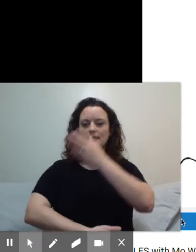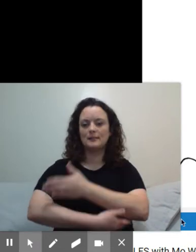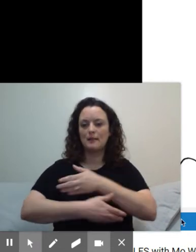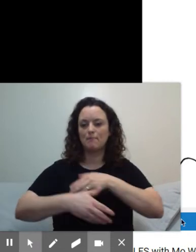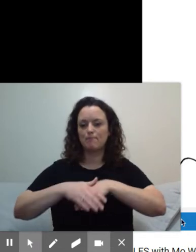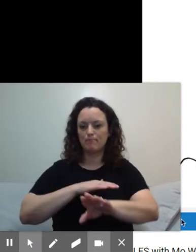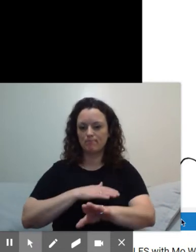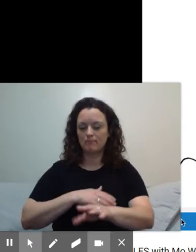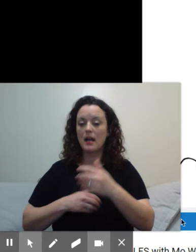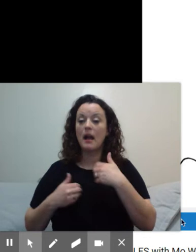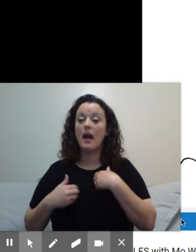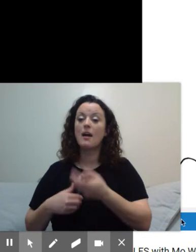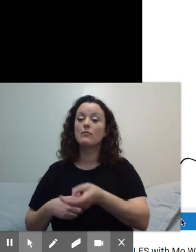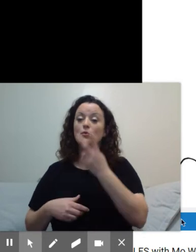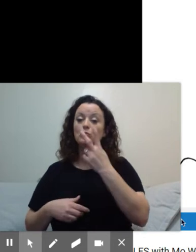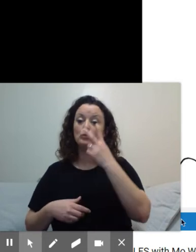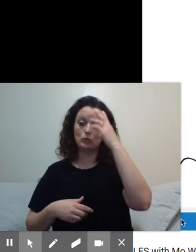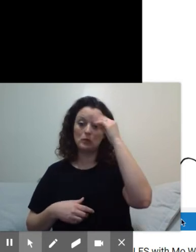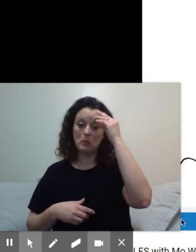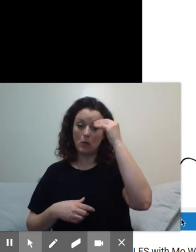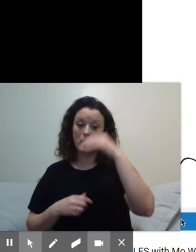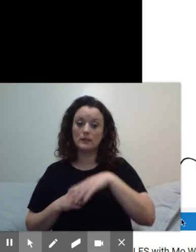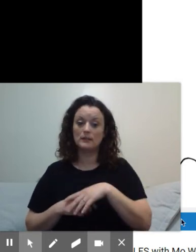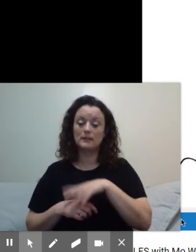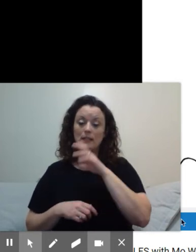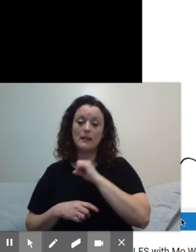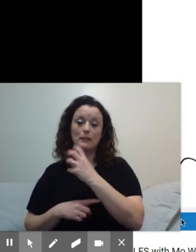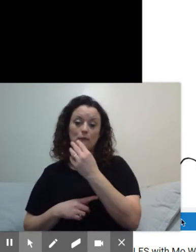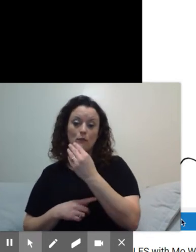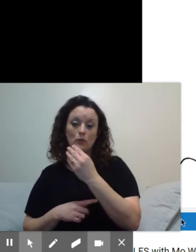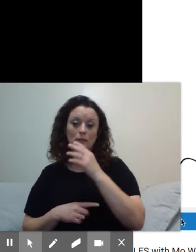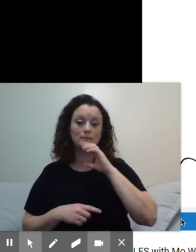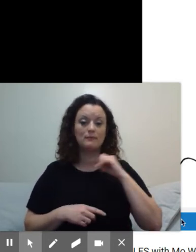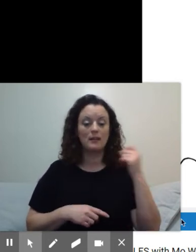have 2 boys. They're 14 and 11.